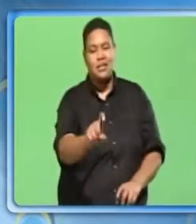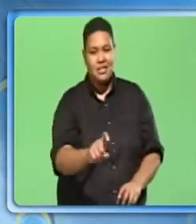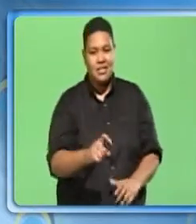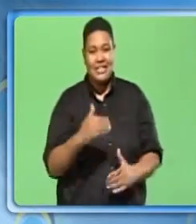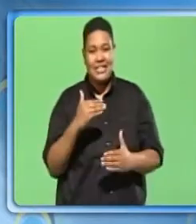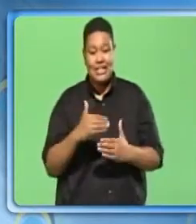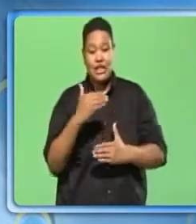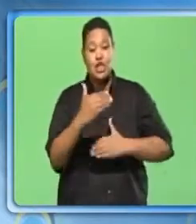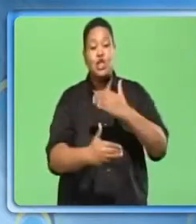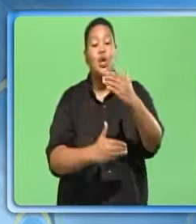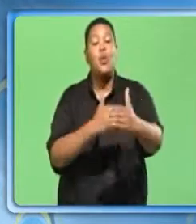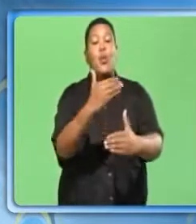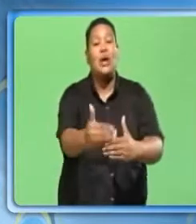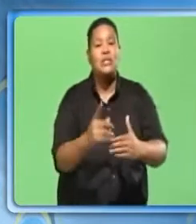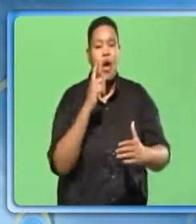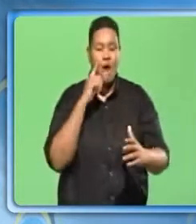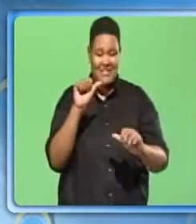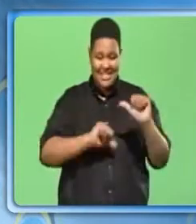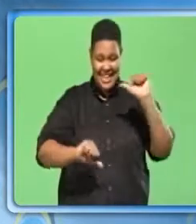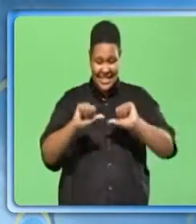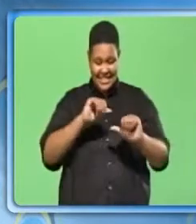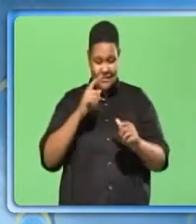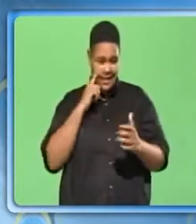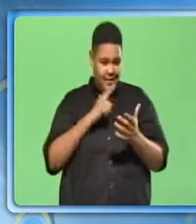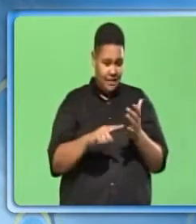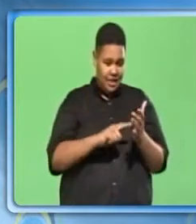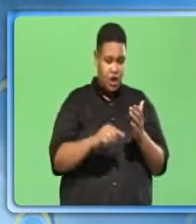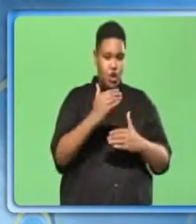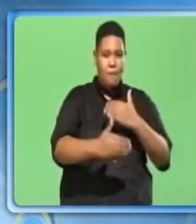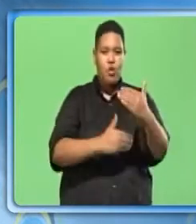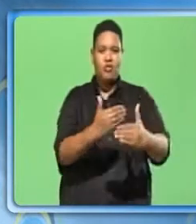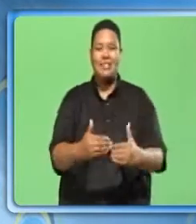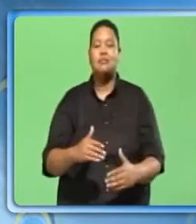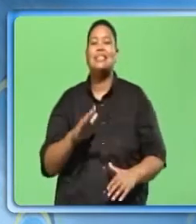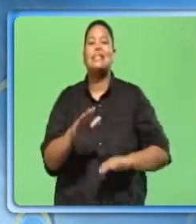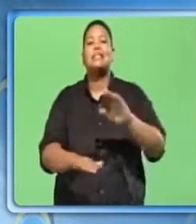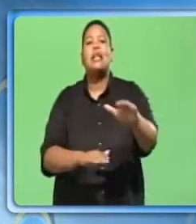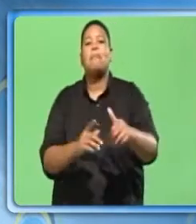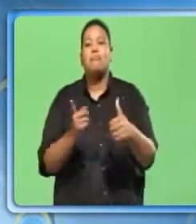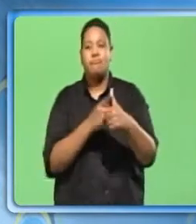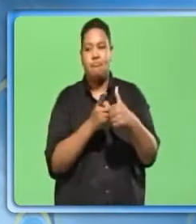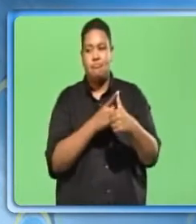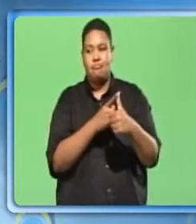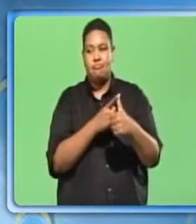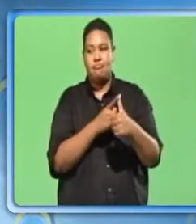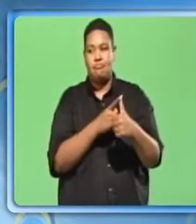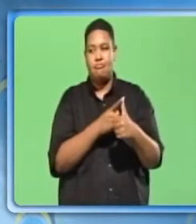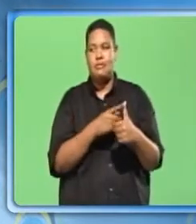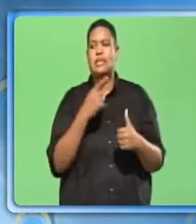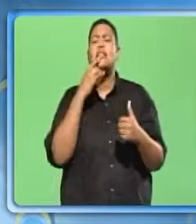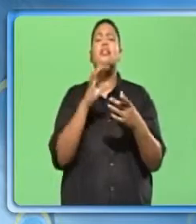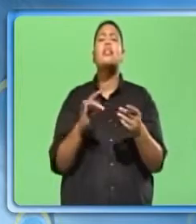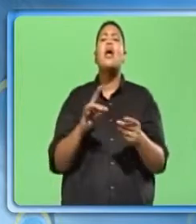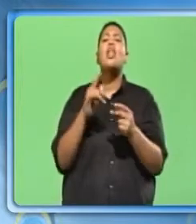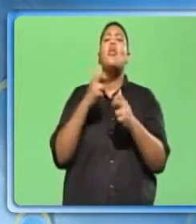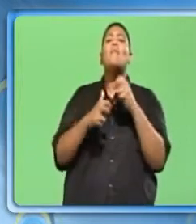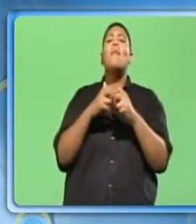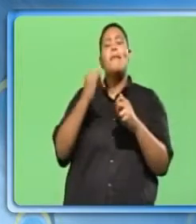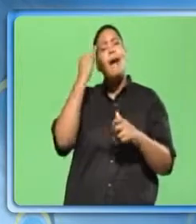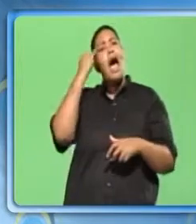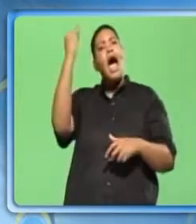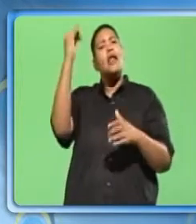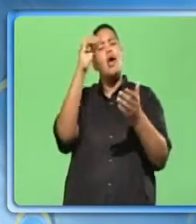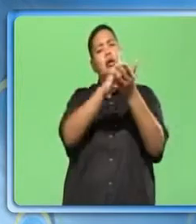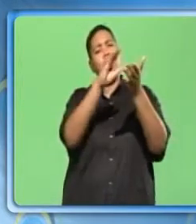Sequence of the scientific investigation process. Step 1. State the problem or the idea to